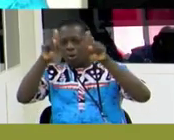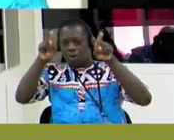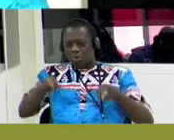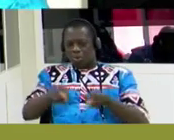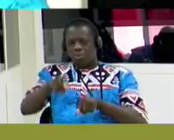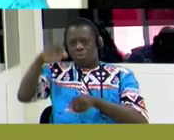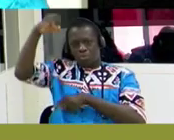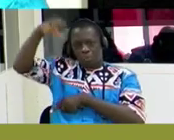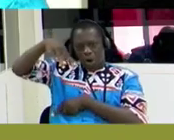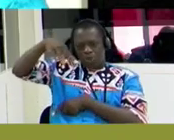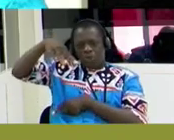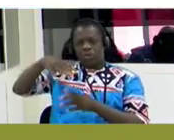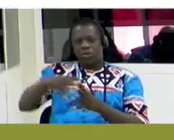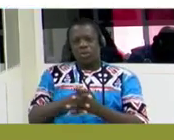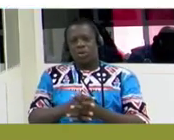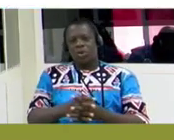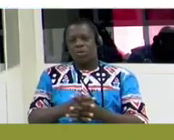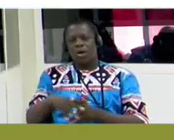Electric?